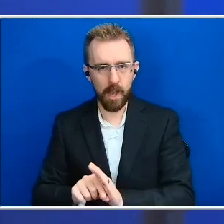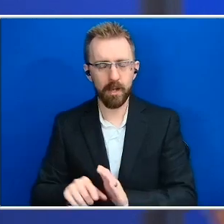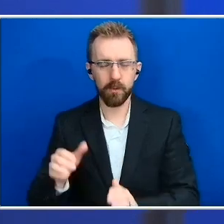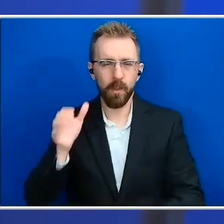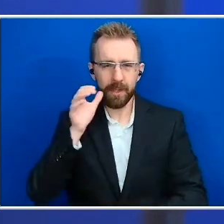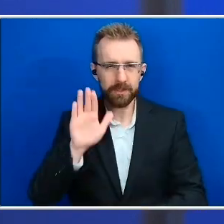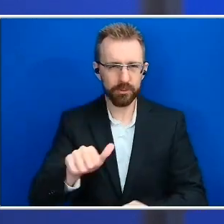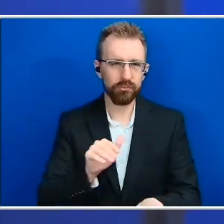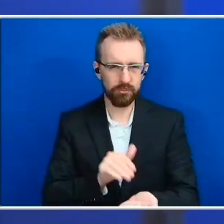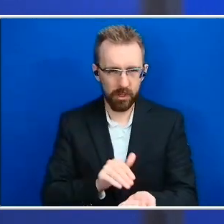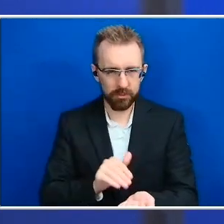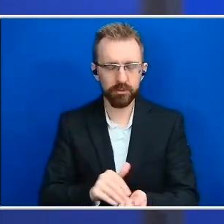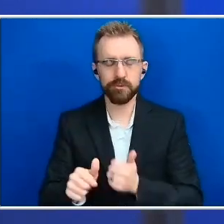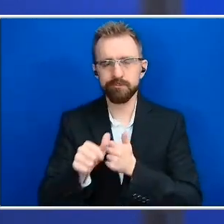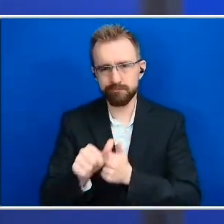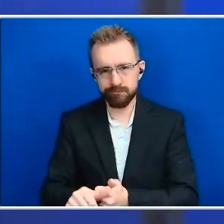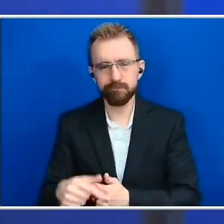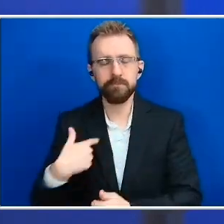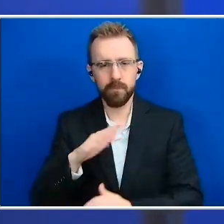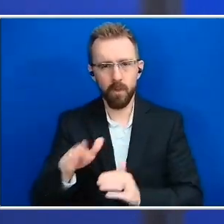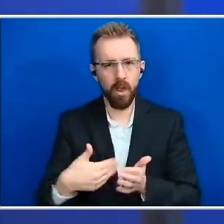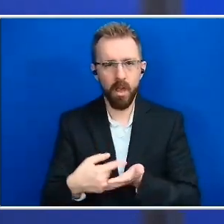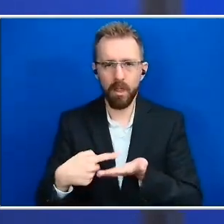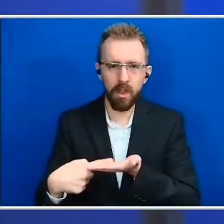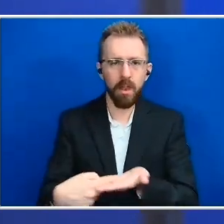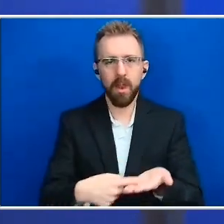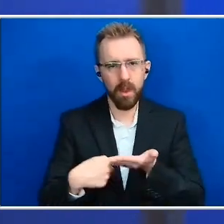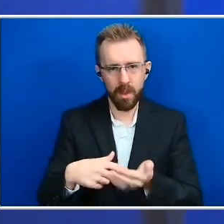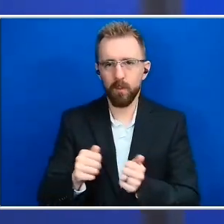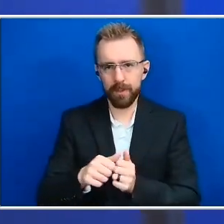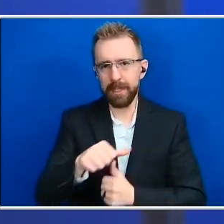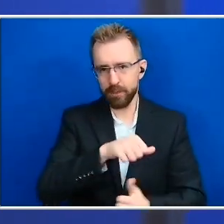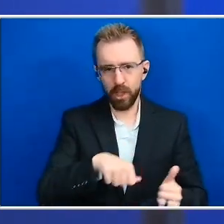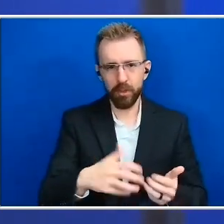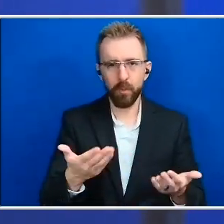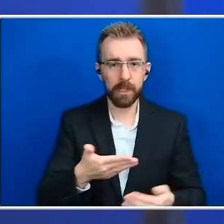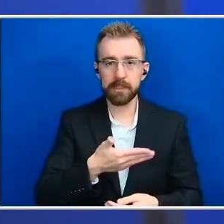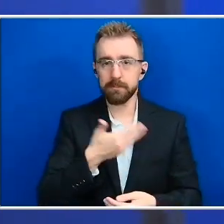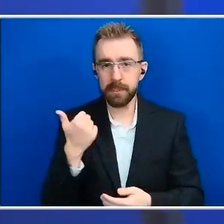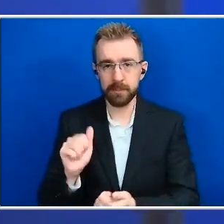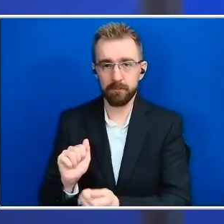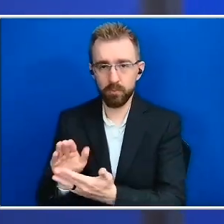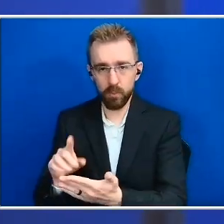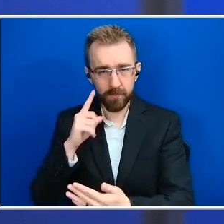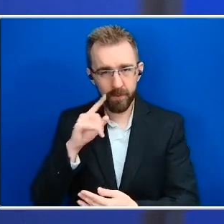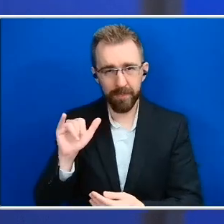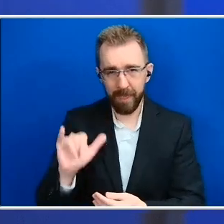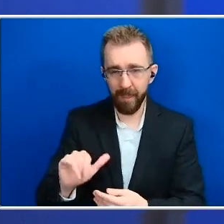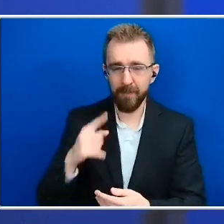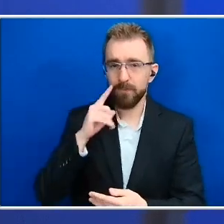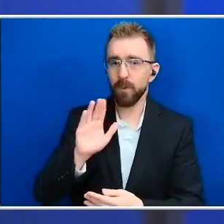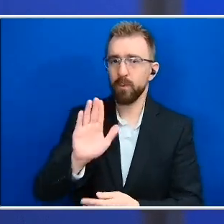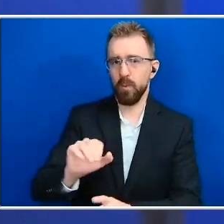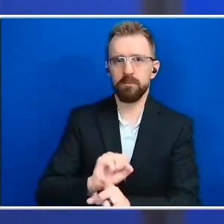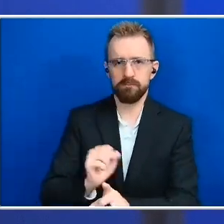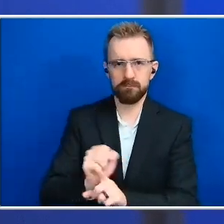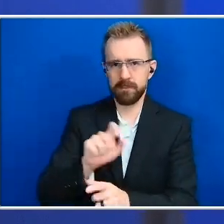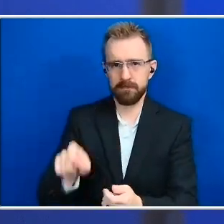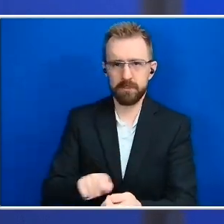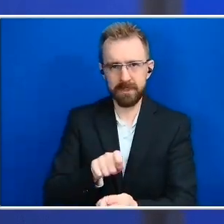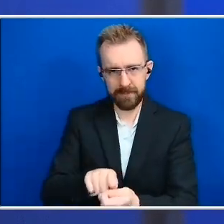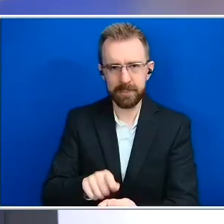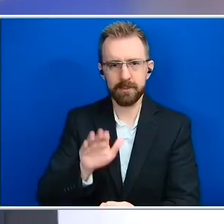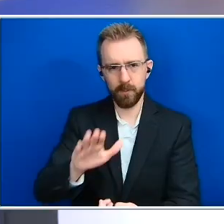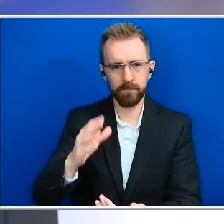all discuss it behind the door with each other. What is the best approach for your case, specific to you as a patient?